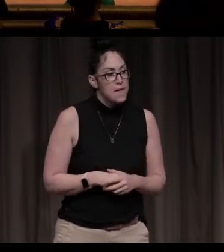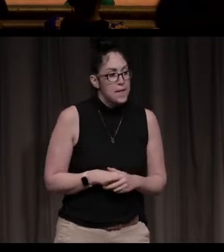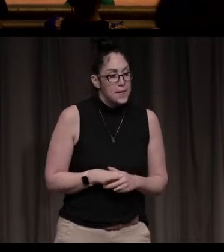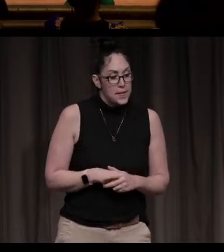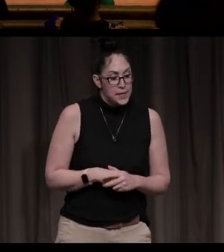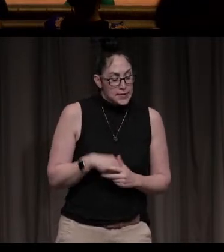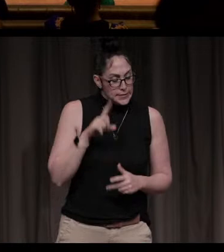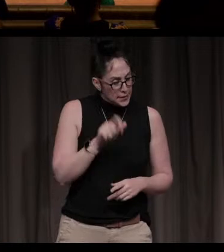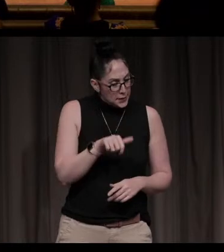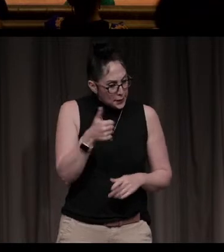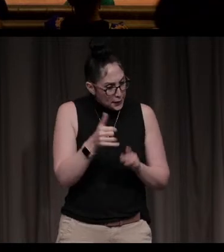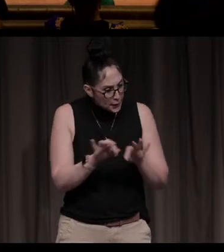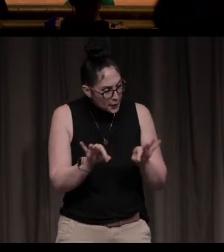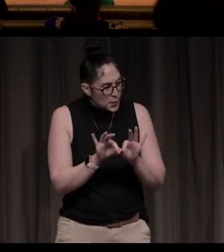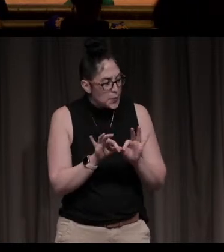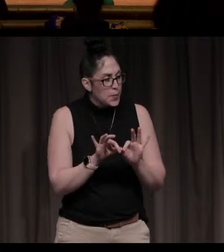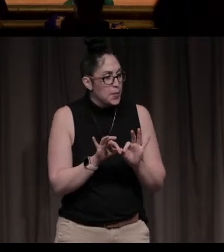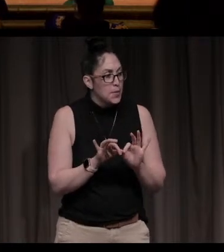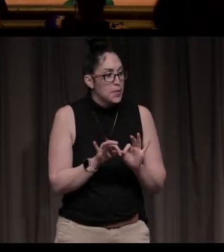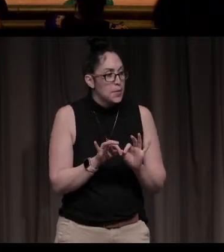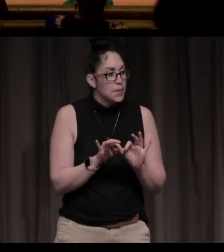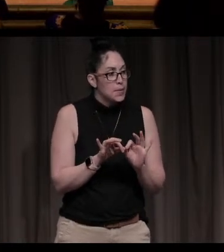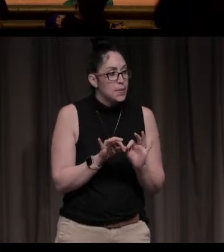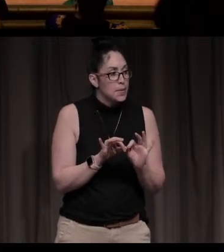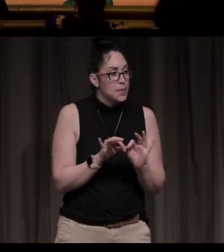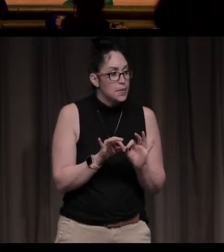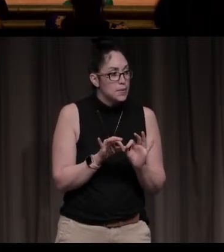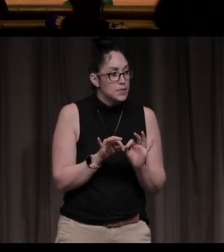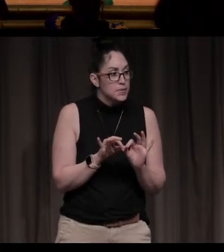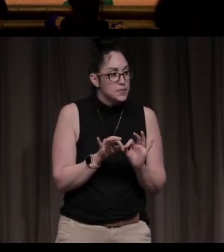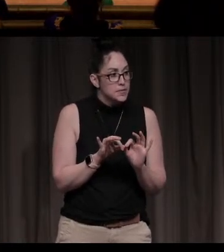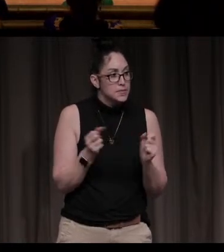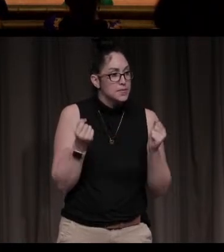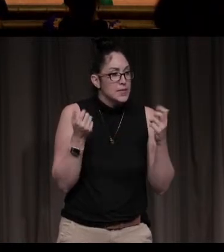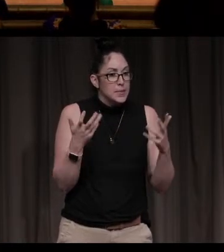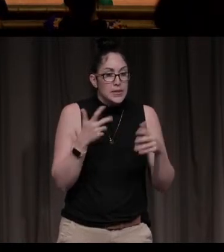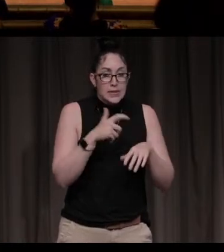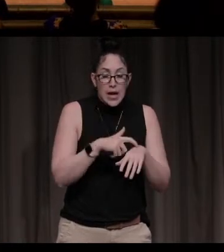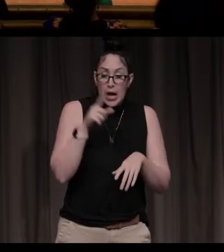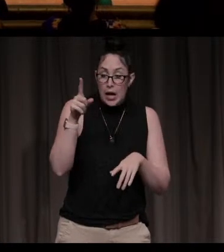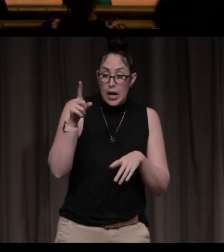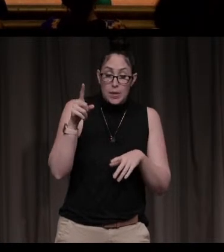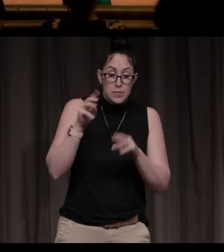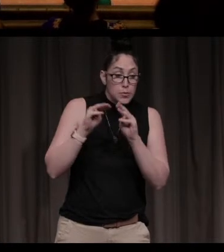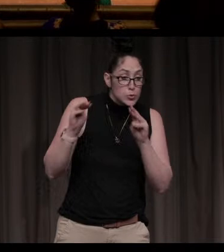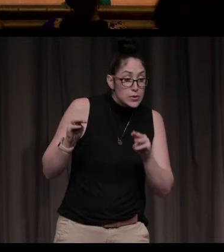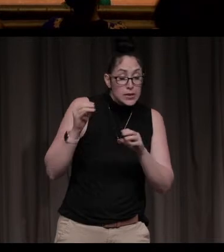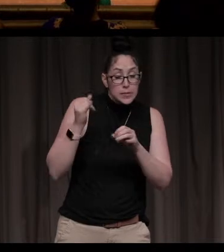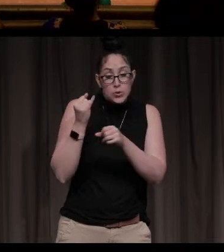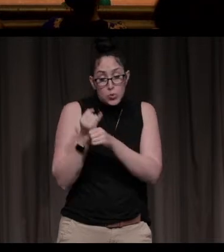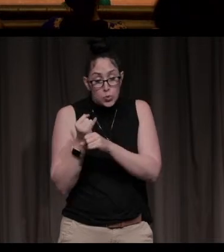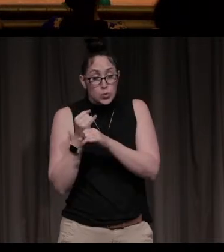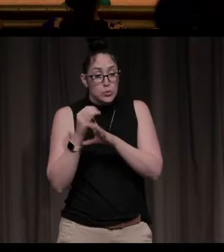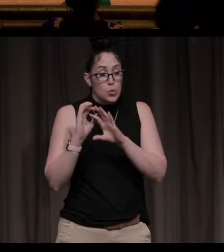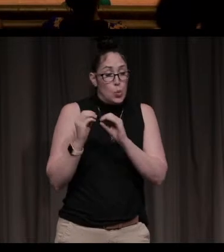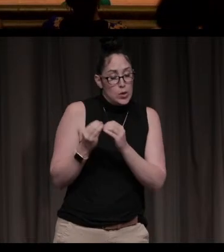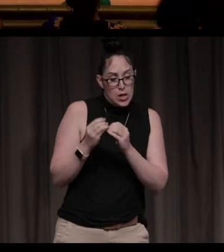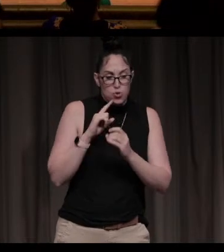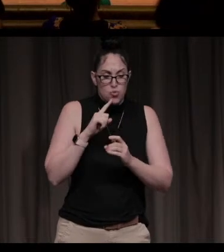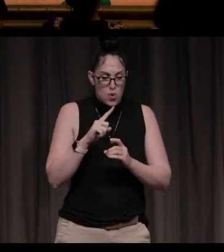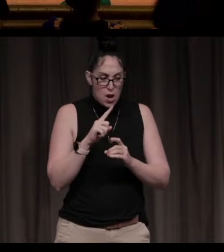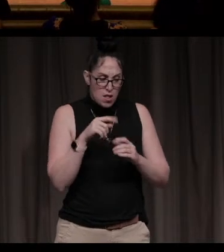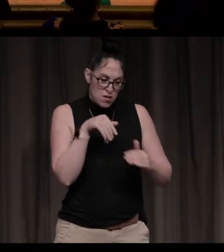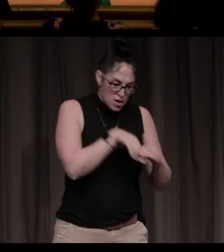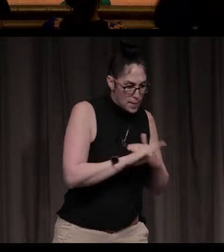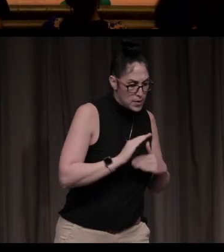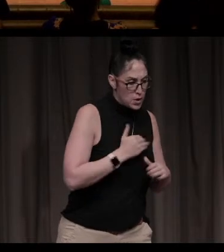something that's really important is a lot of times institutions or organizations come into our community and they